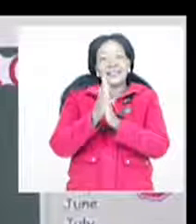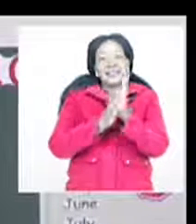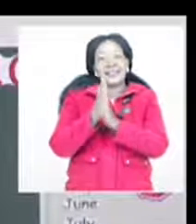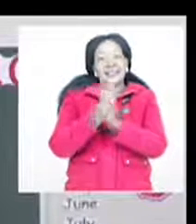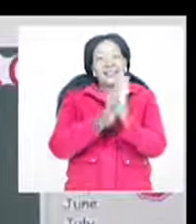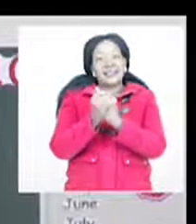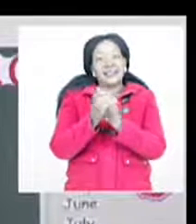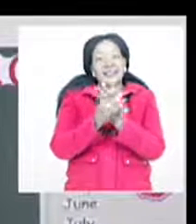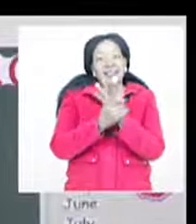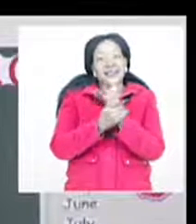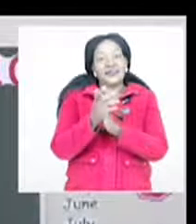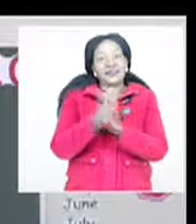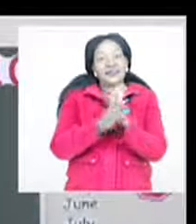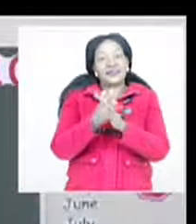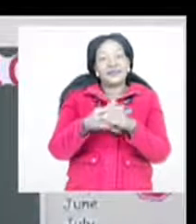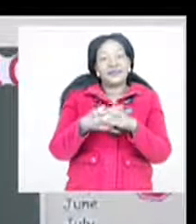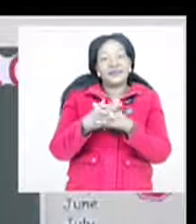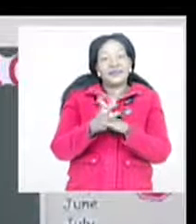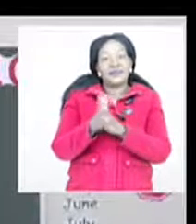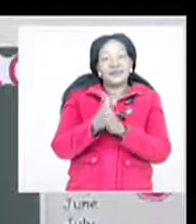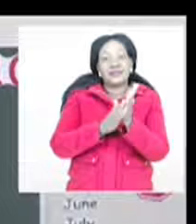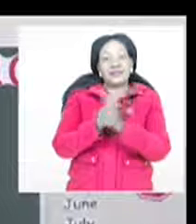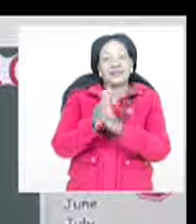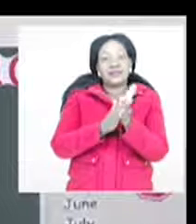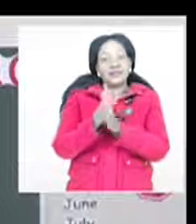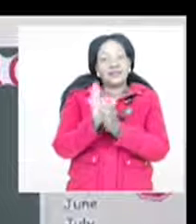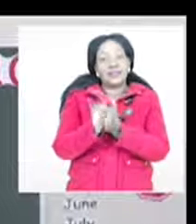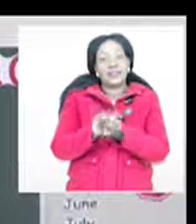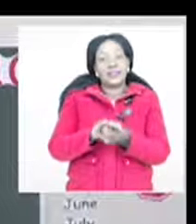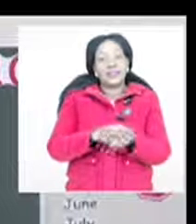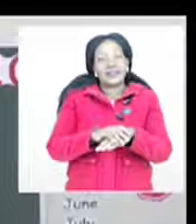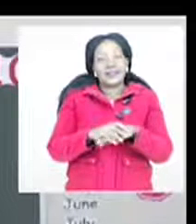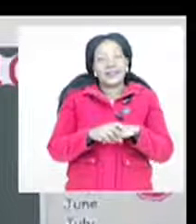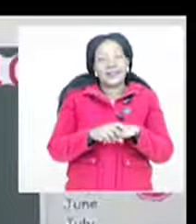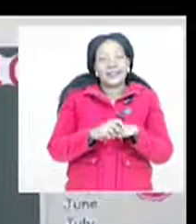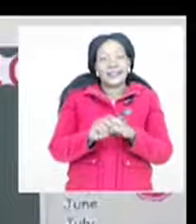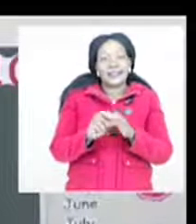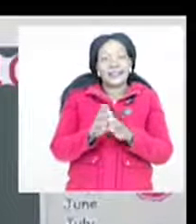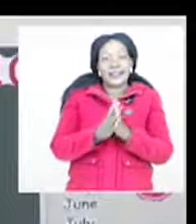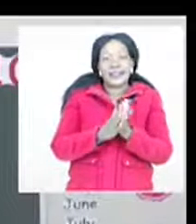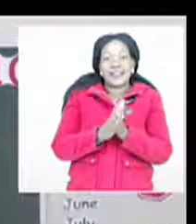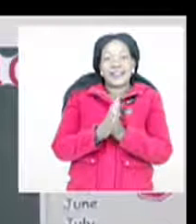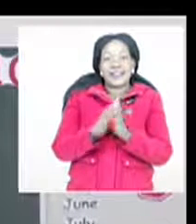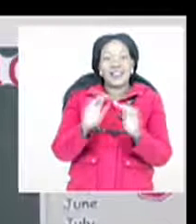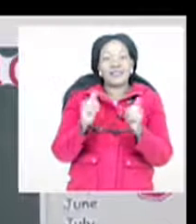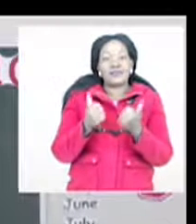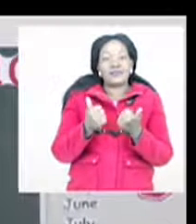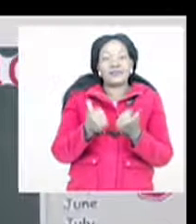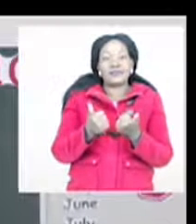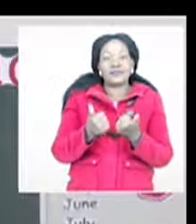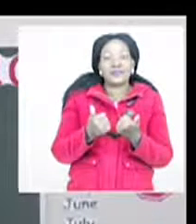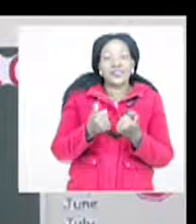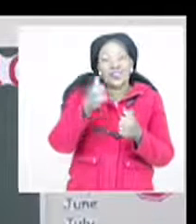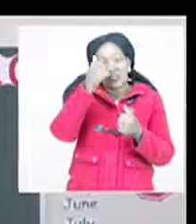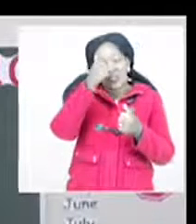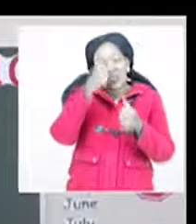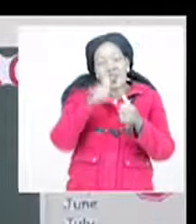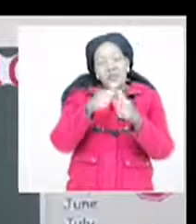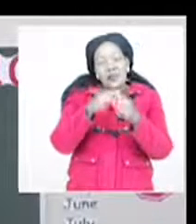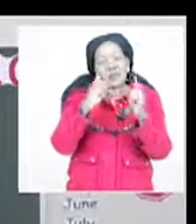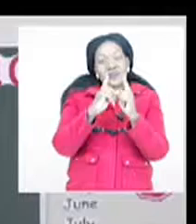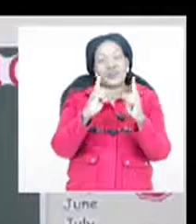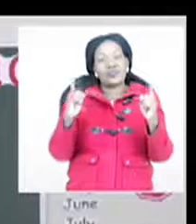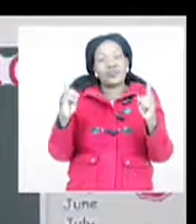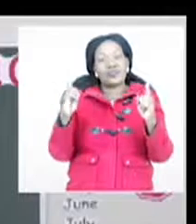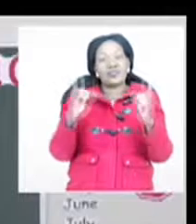Rub it all around and between your fingers. Well, that's good. Now let's also remember to keep